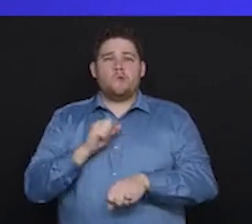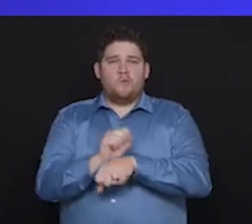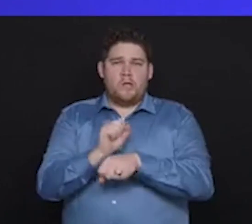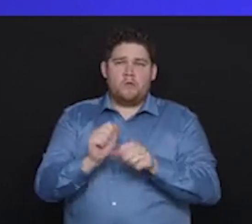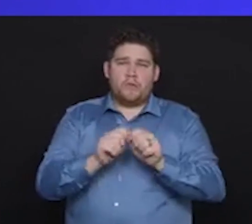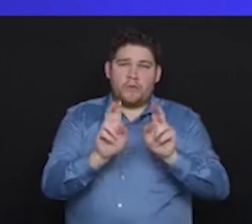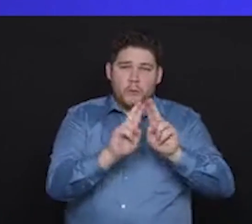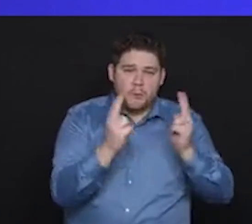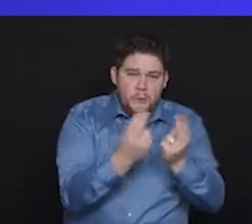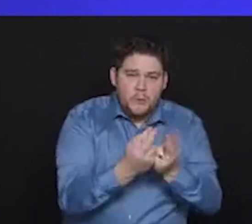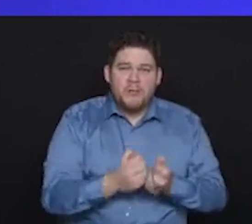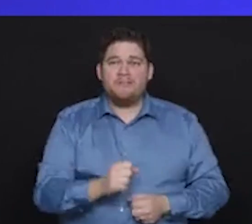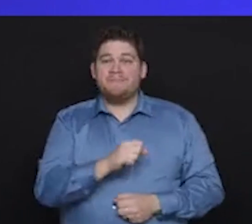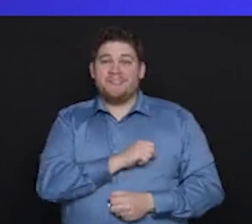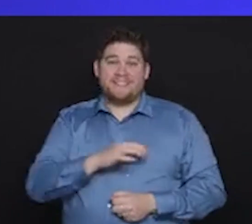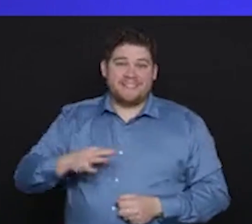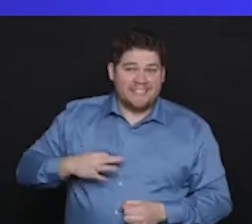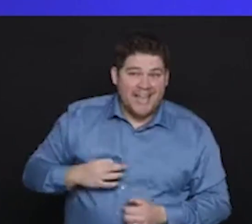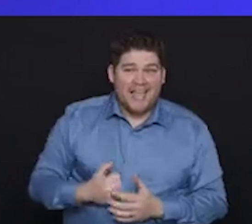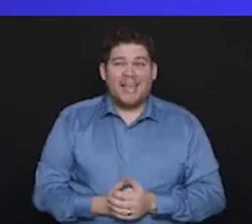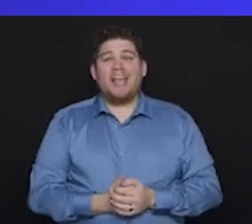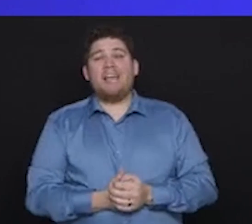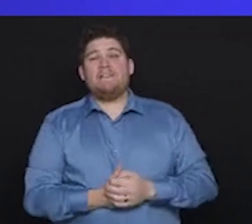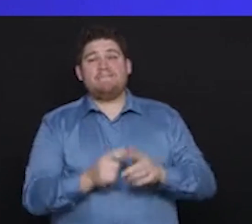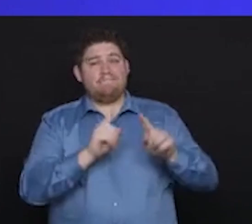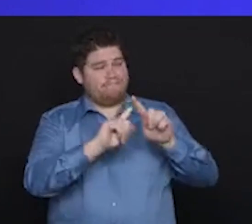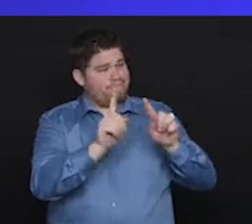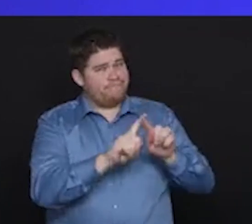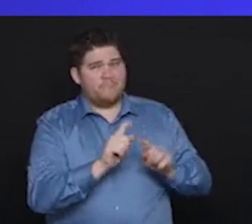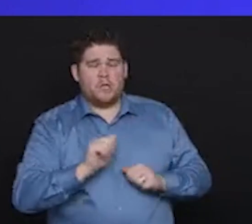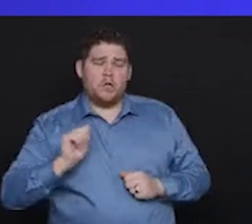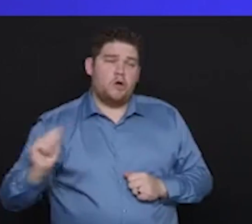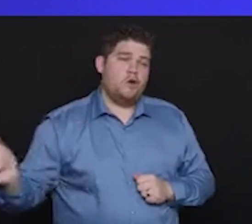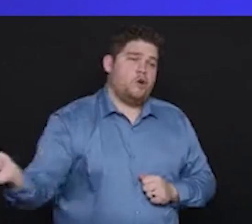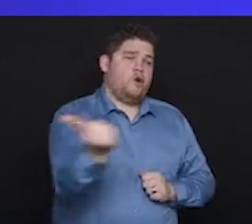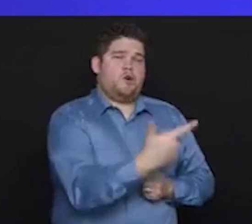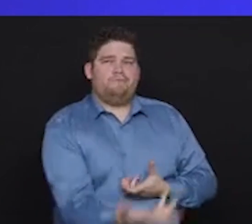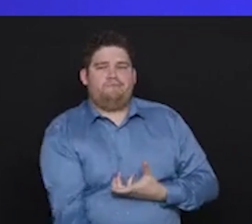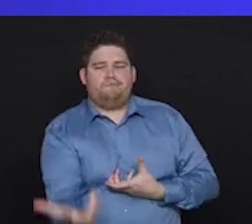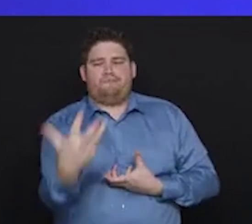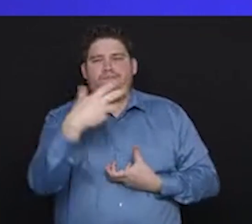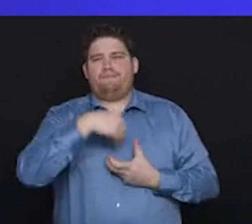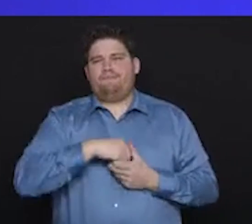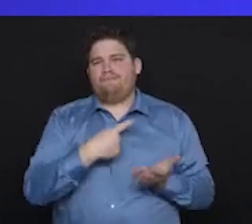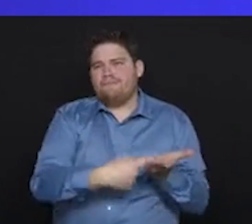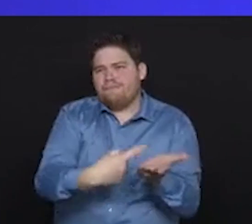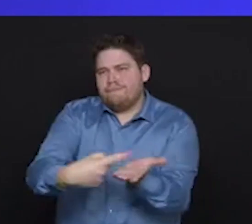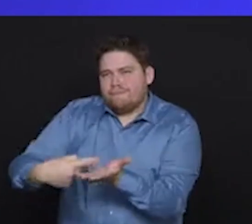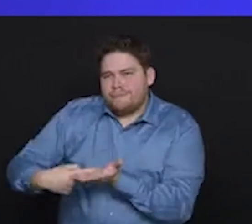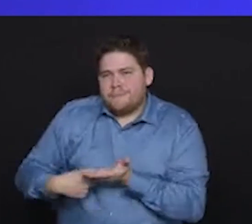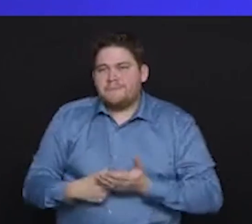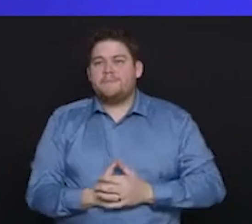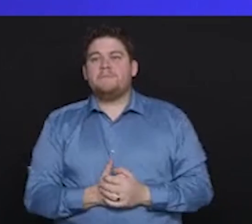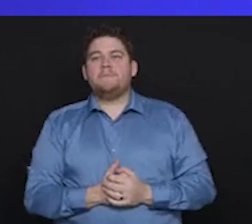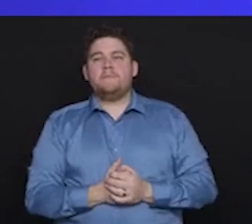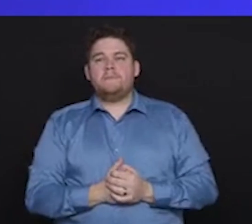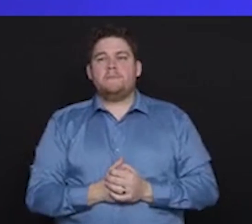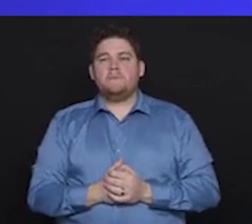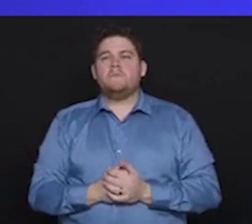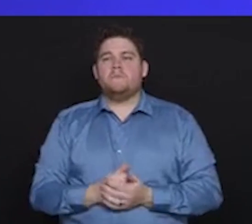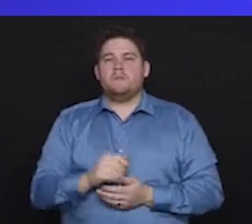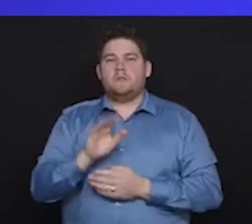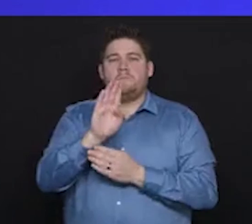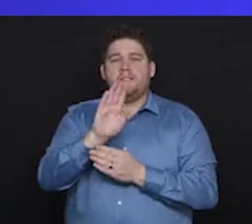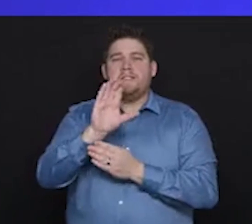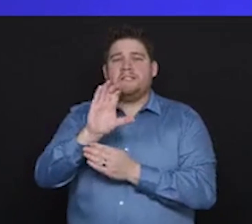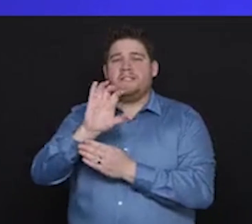care, who are working in the hospital sector, who are working in BCEHS, infection control, our leadership in the health